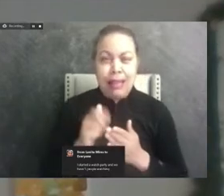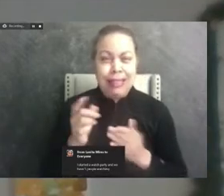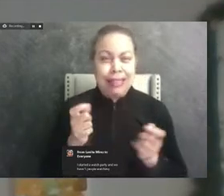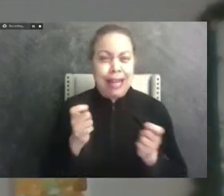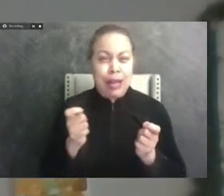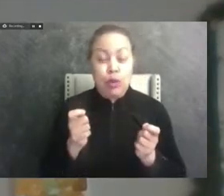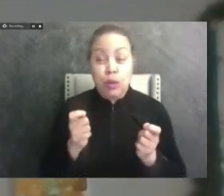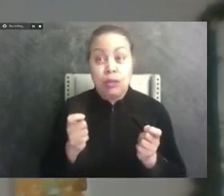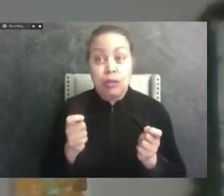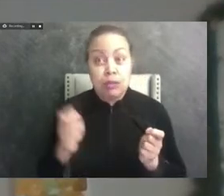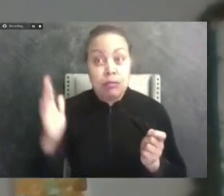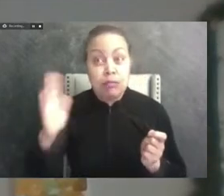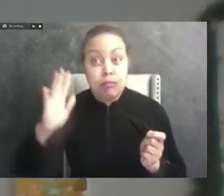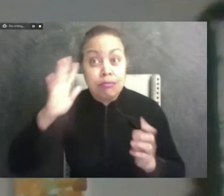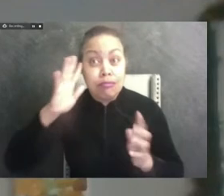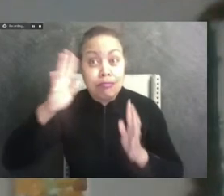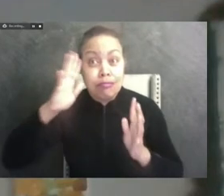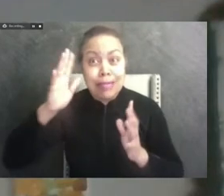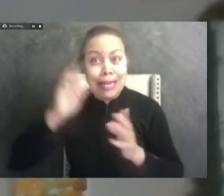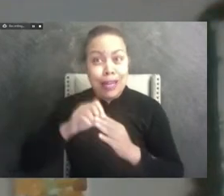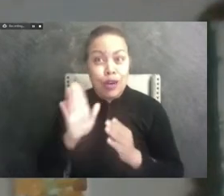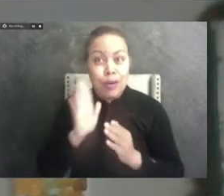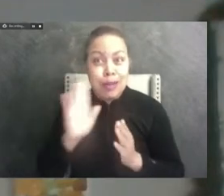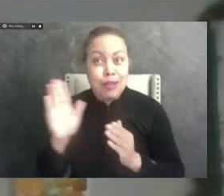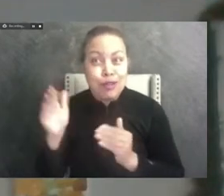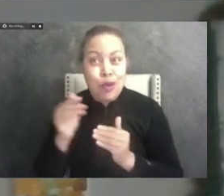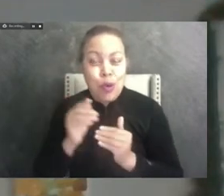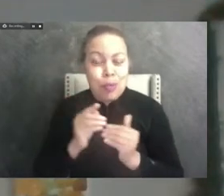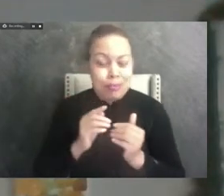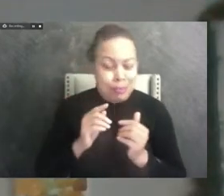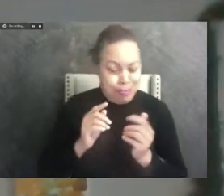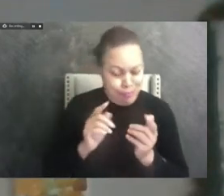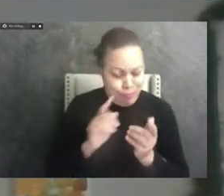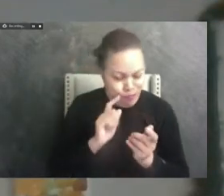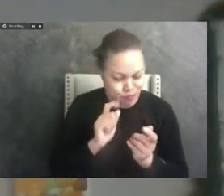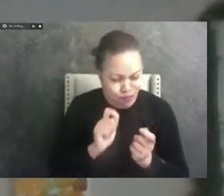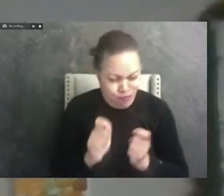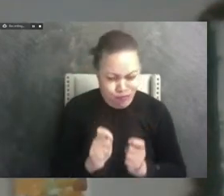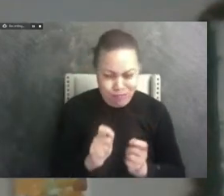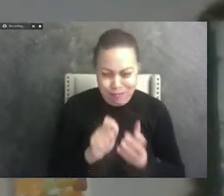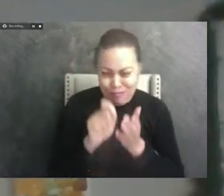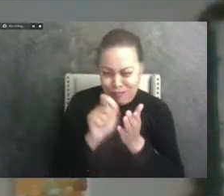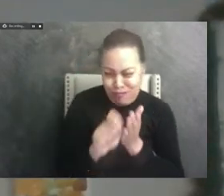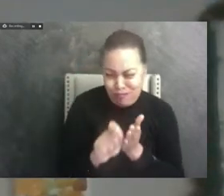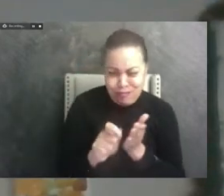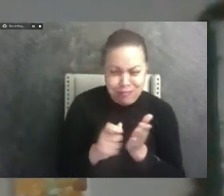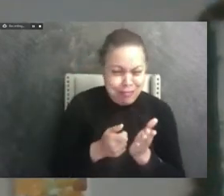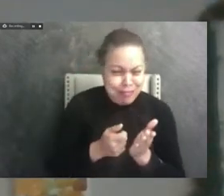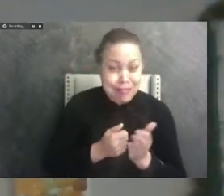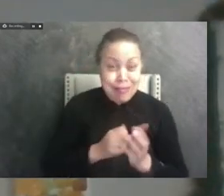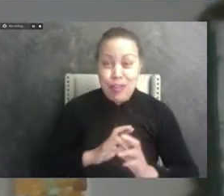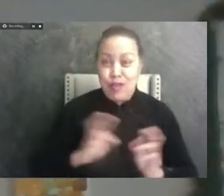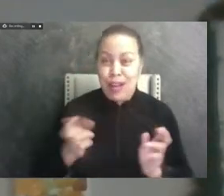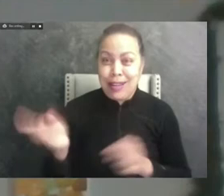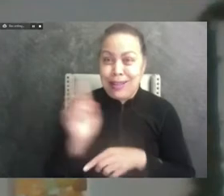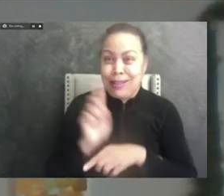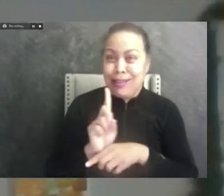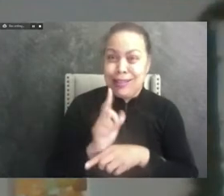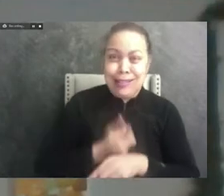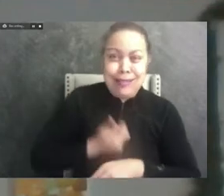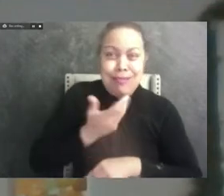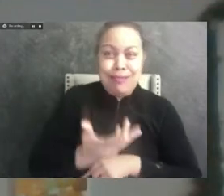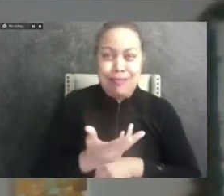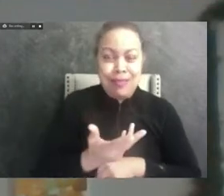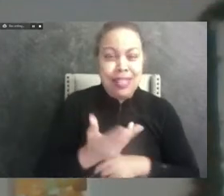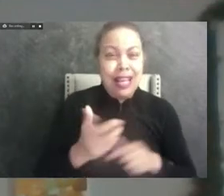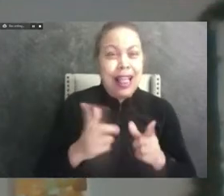room with keen precision came rumbling out to make the electric